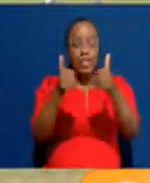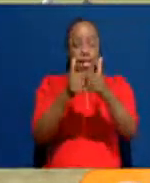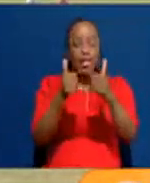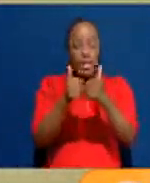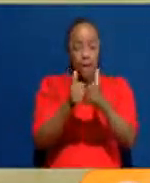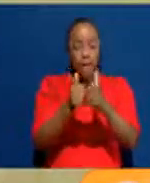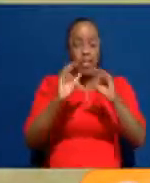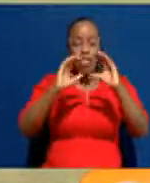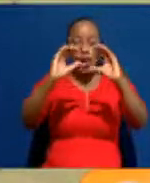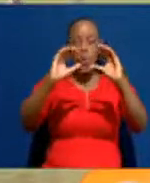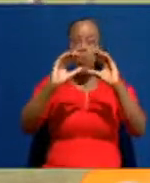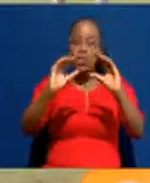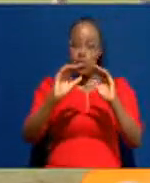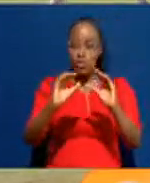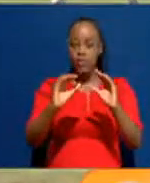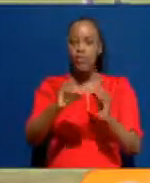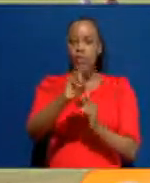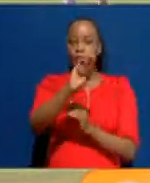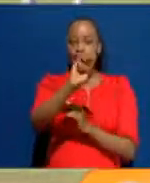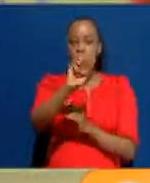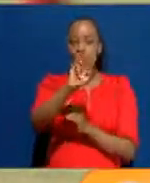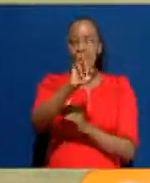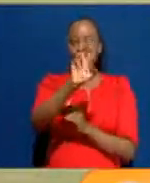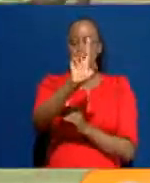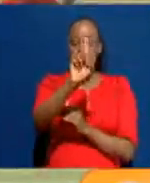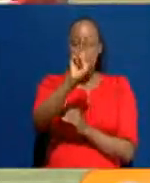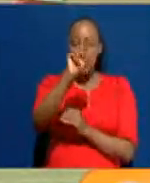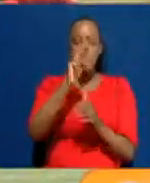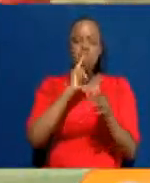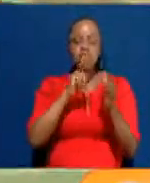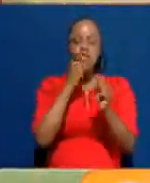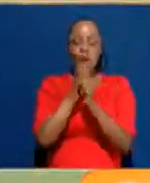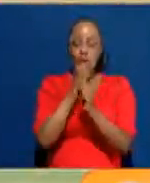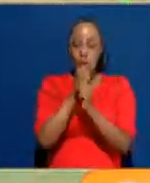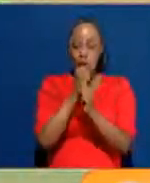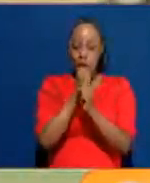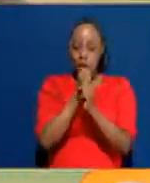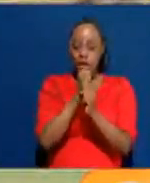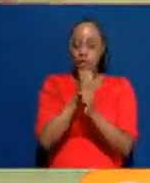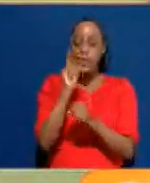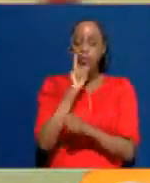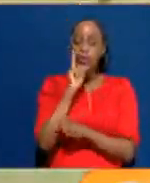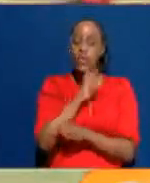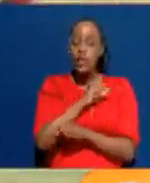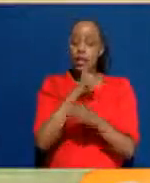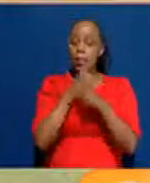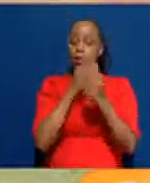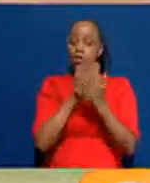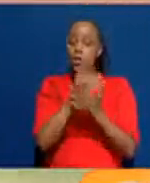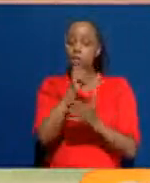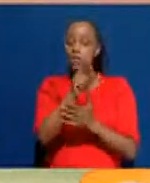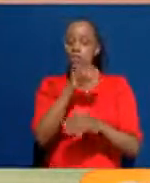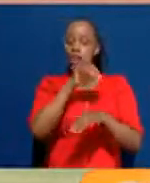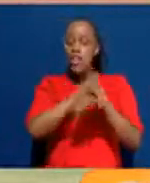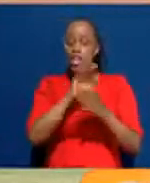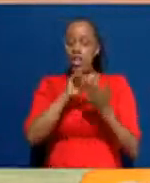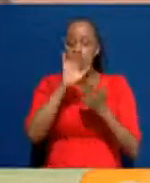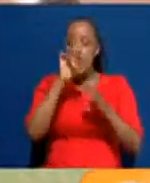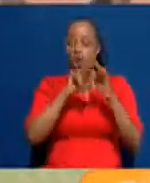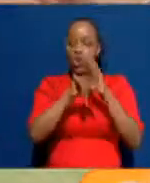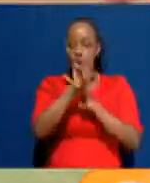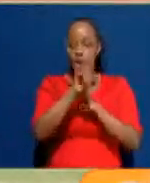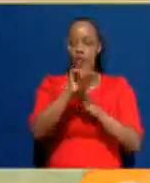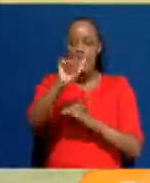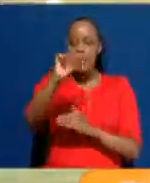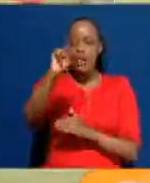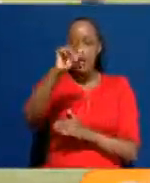Now, coach Beldine Odemba says she has worked on the finishing to ensure that they get more goals in Angola